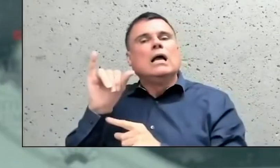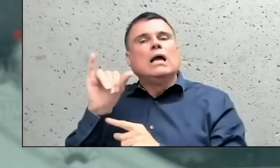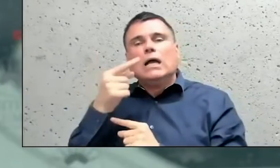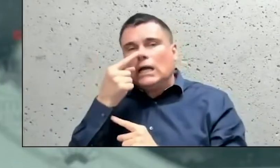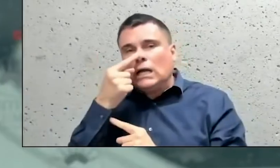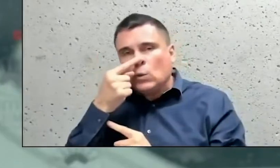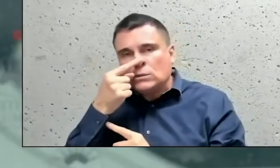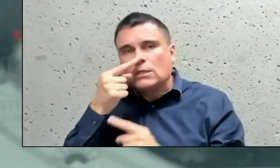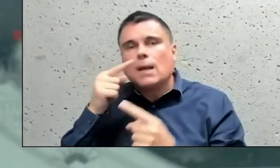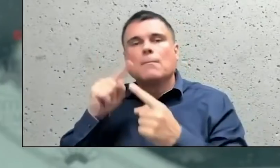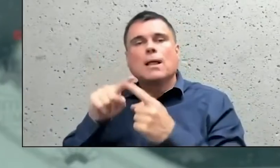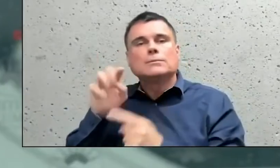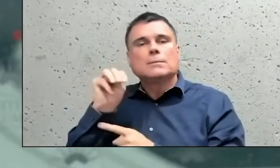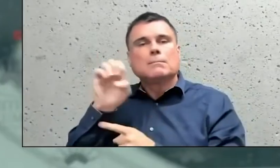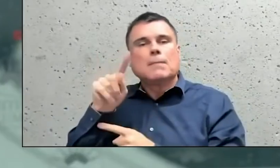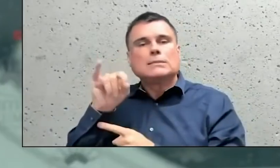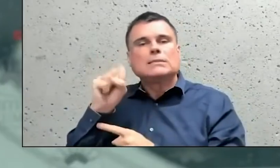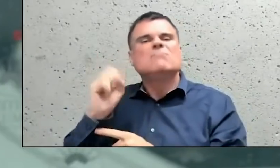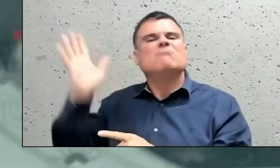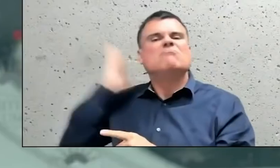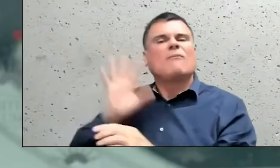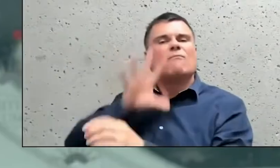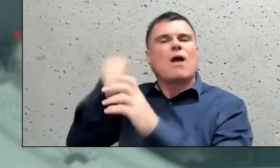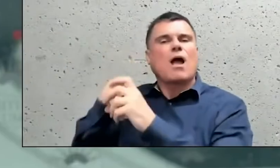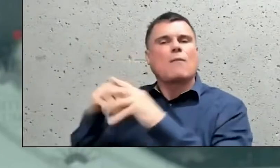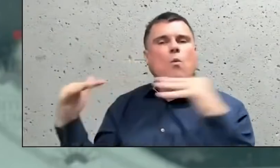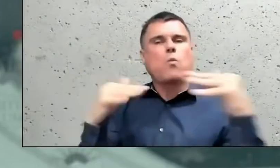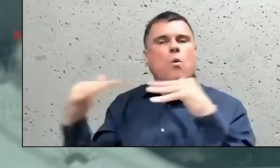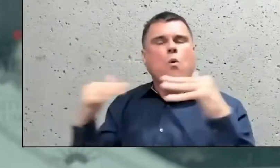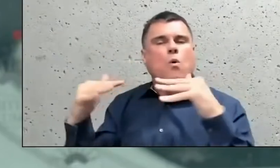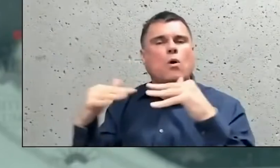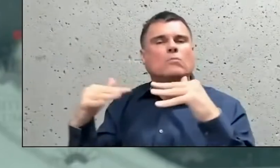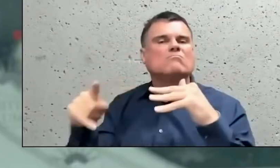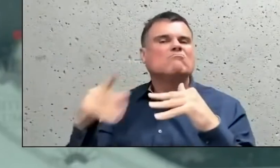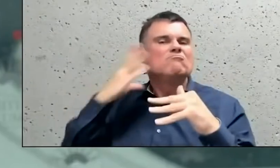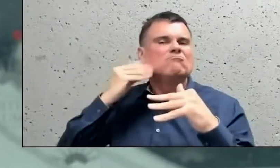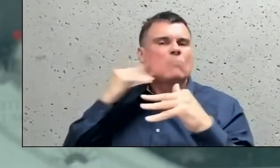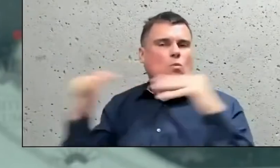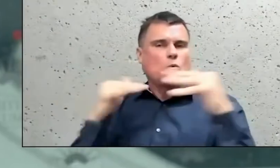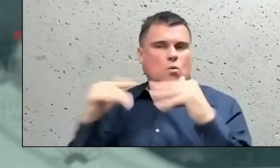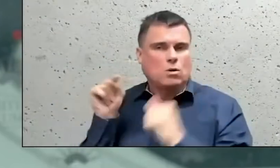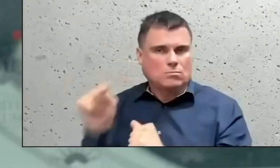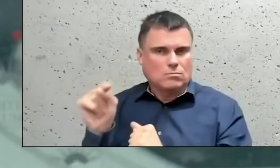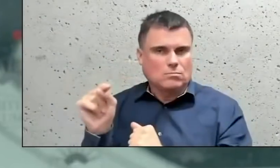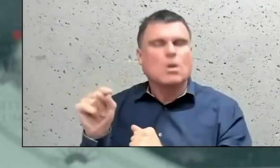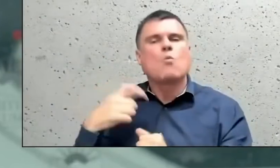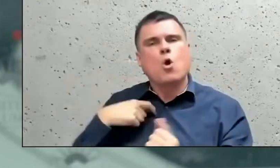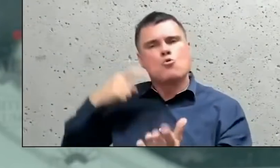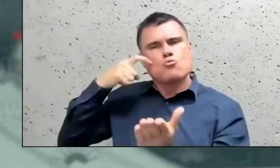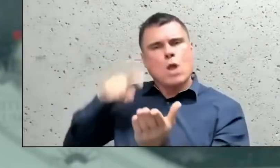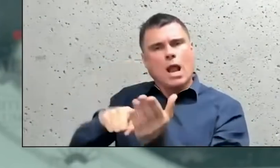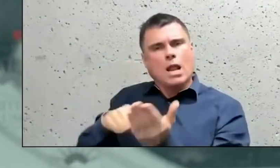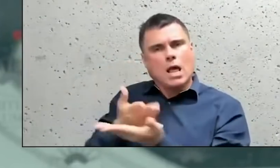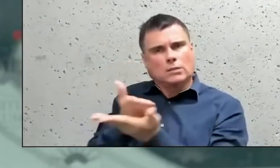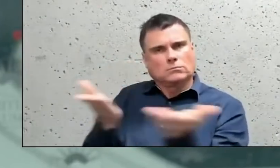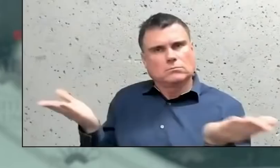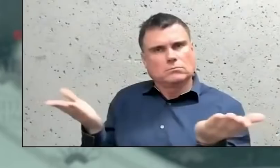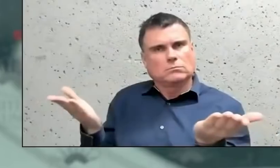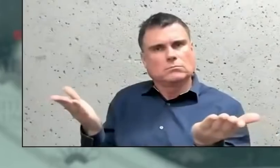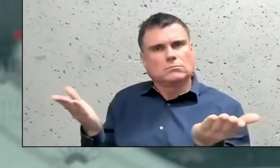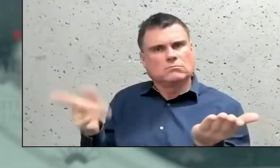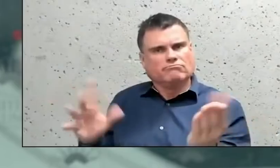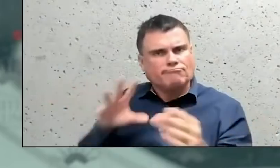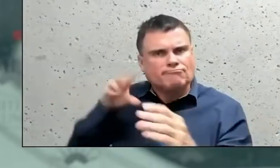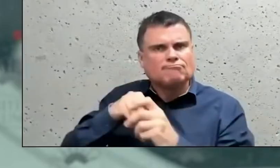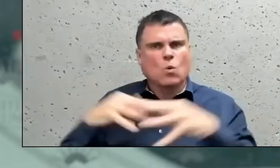and for the injustice that many of them felt after serving their country, our country. And with Remembrance